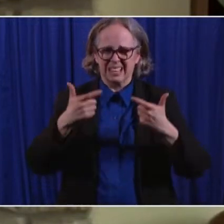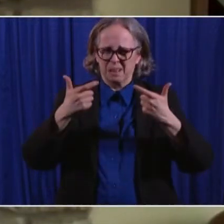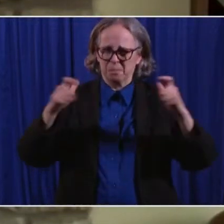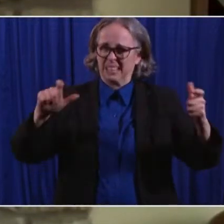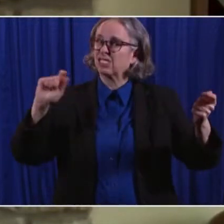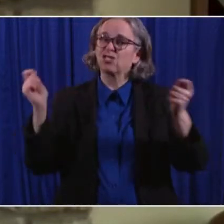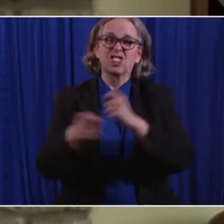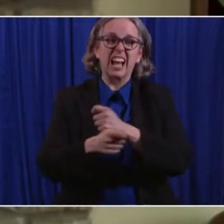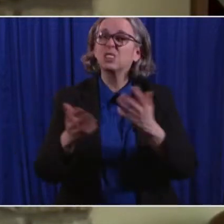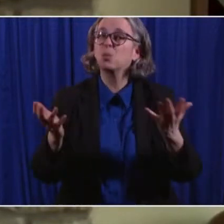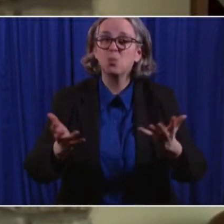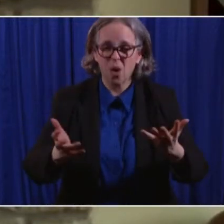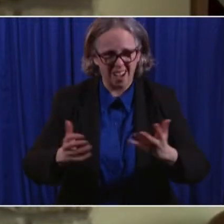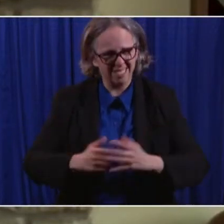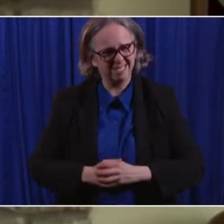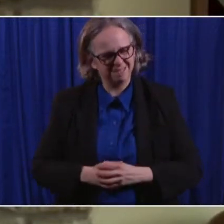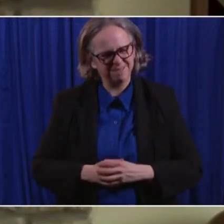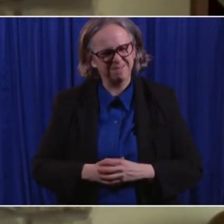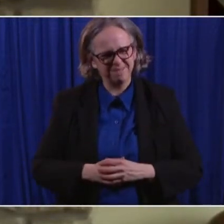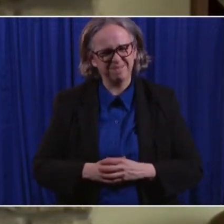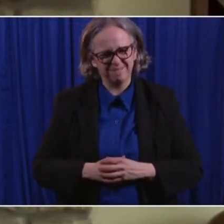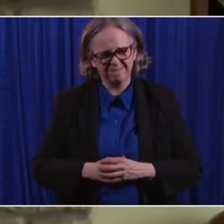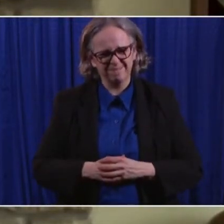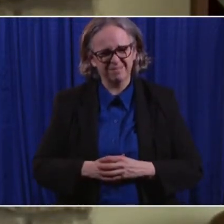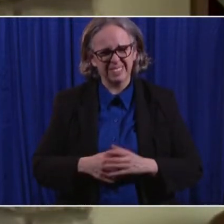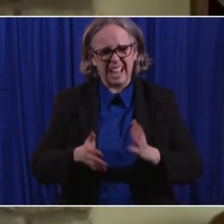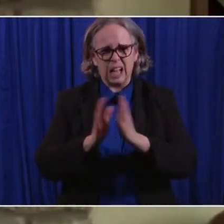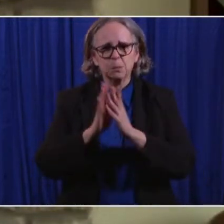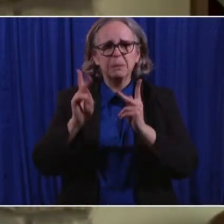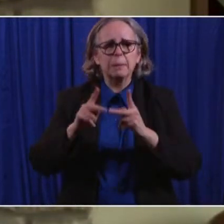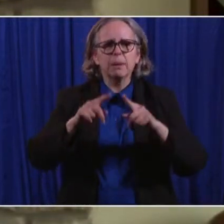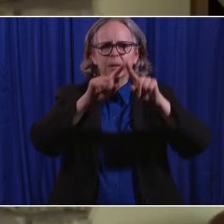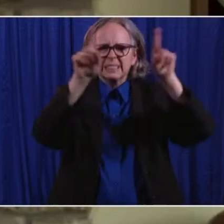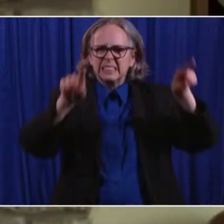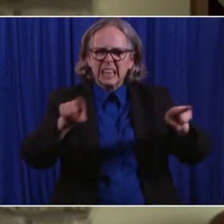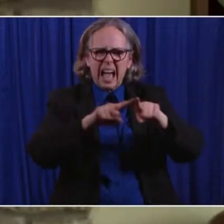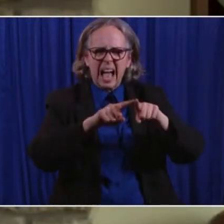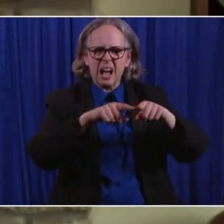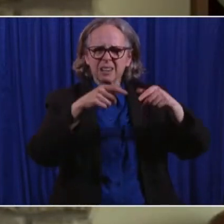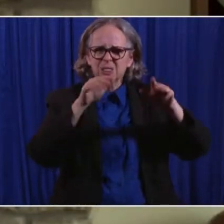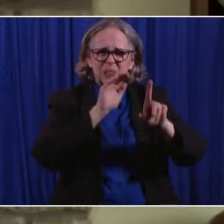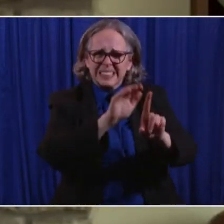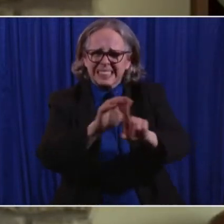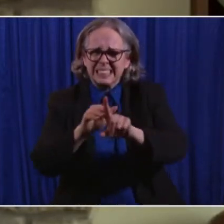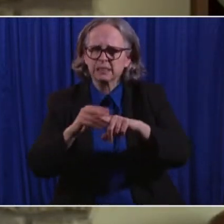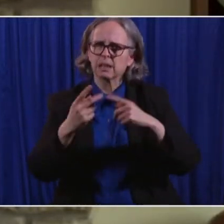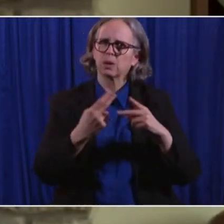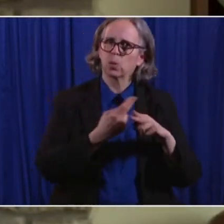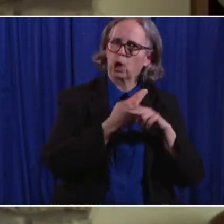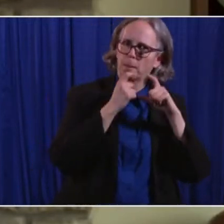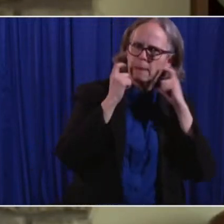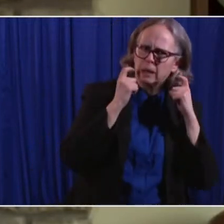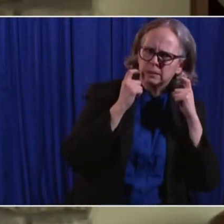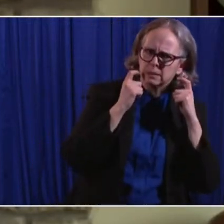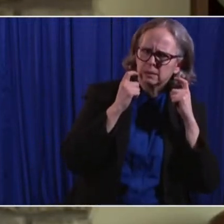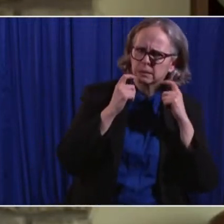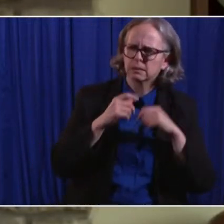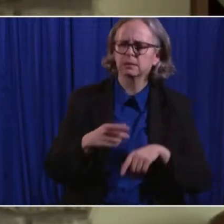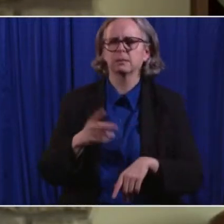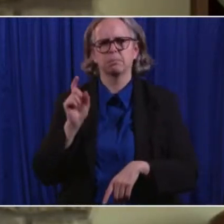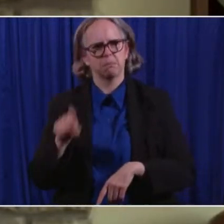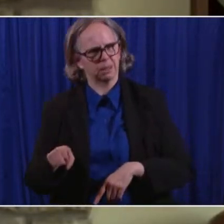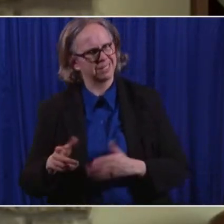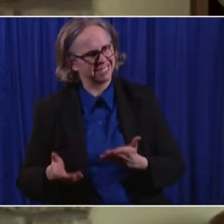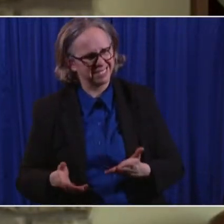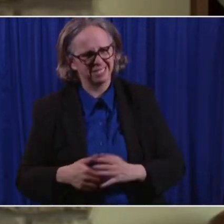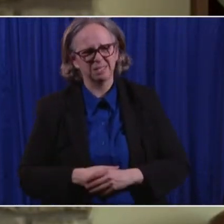to have signs throughout the fair in regard to mask wearing, and mask wearing will be required at the fairs. That's the way it